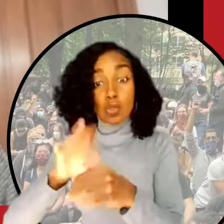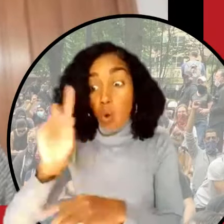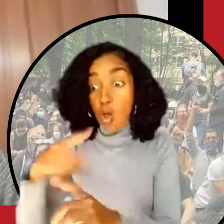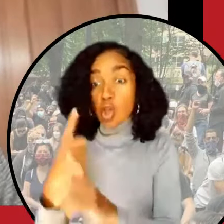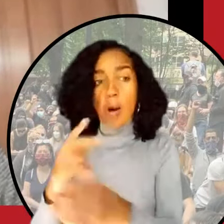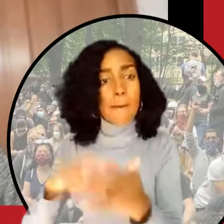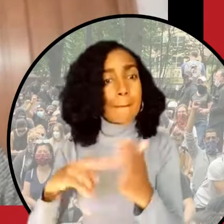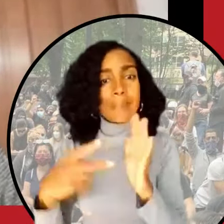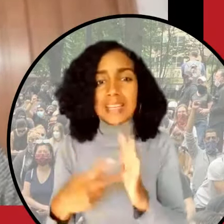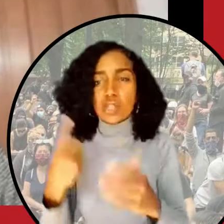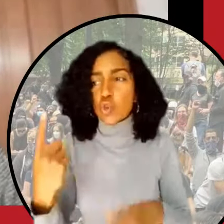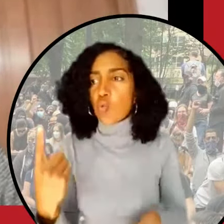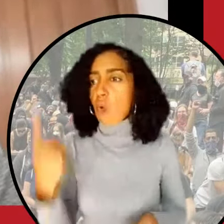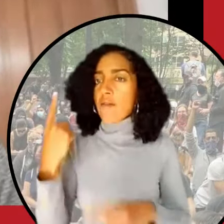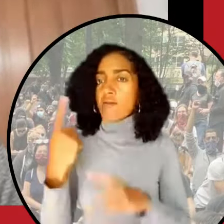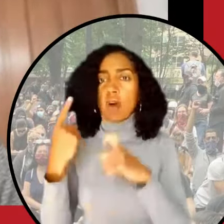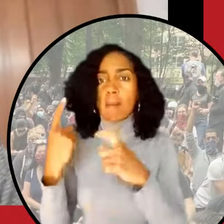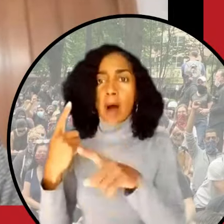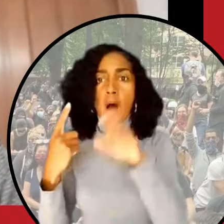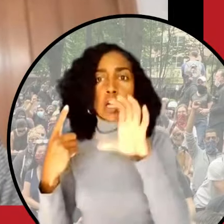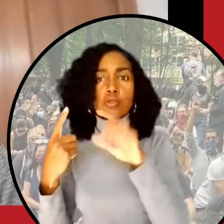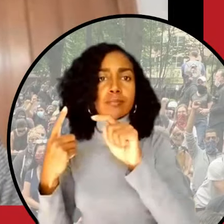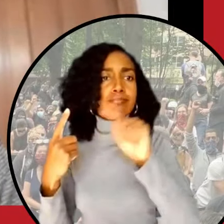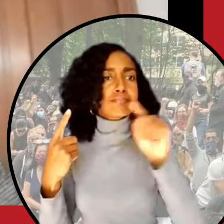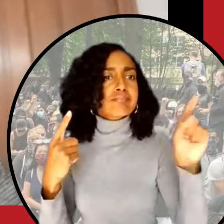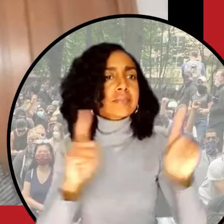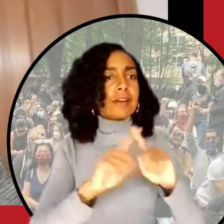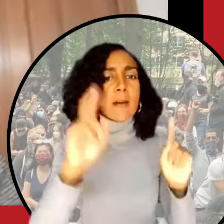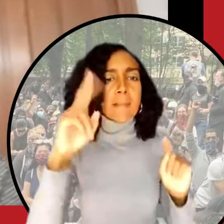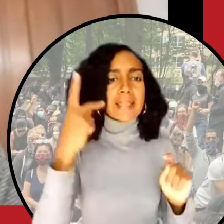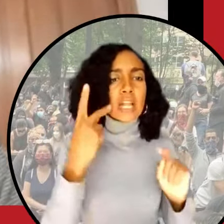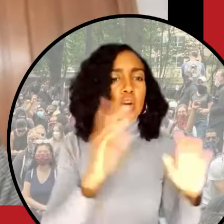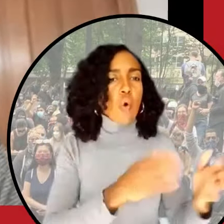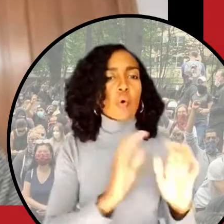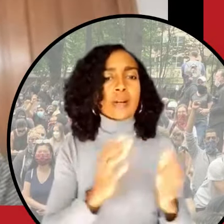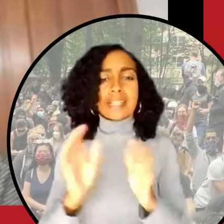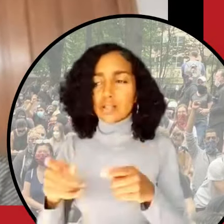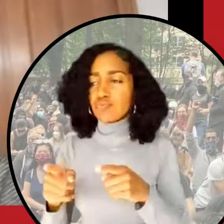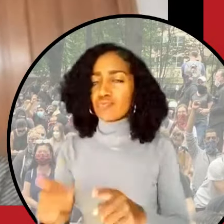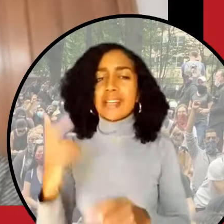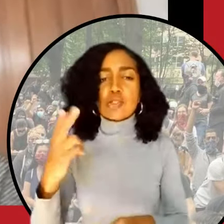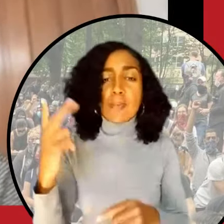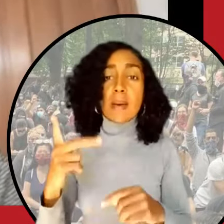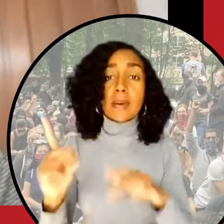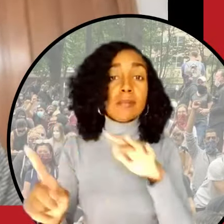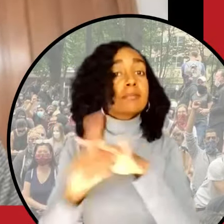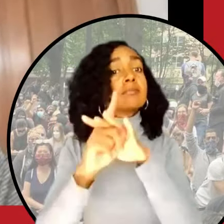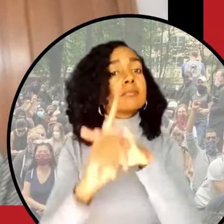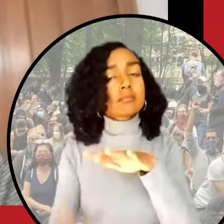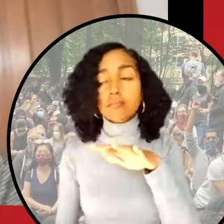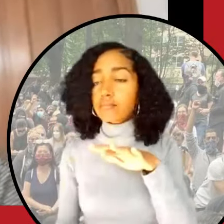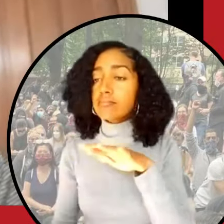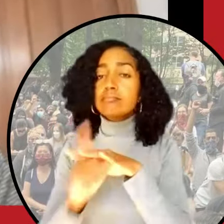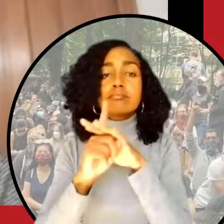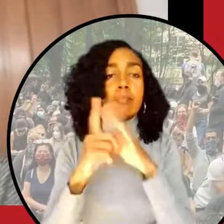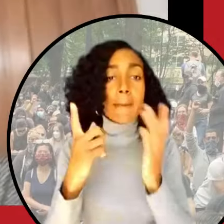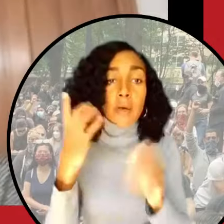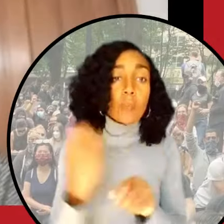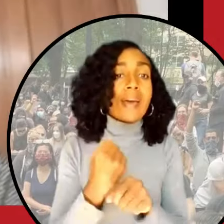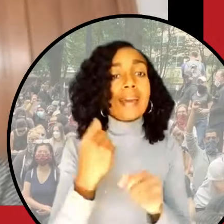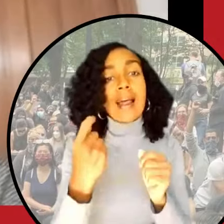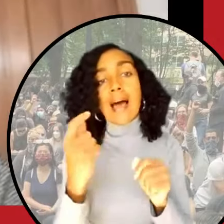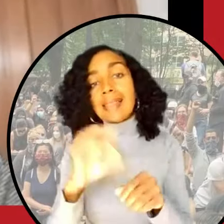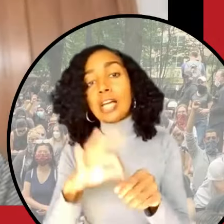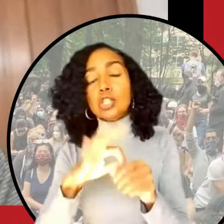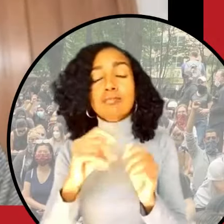100 political organizations throughout history. Maybe you'll come and go, you'll be win an election or two and then